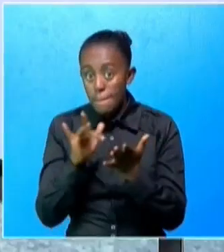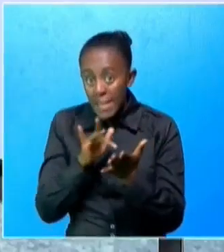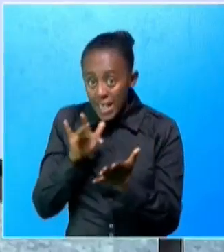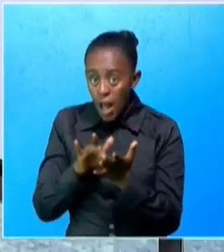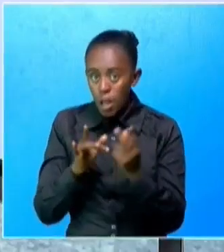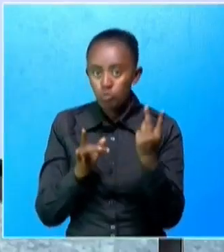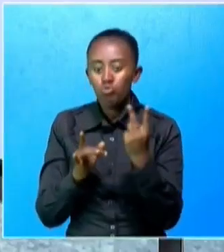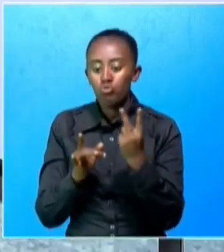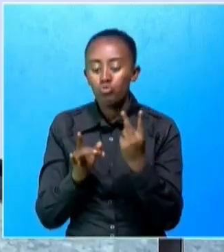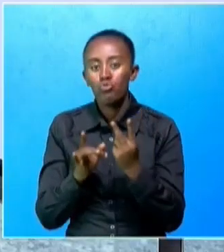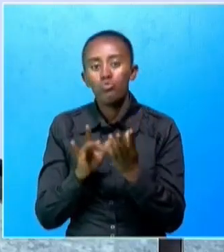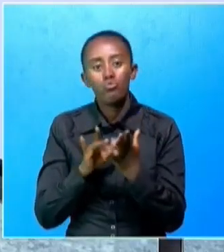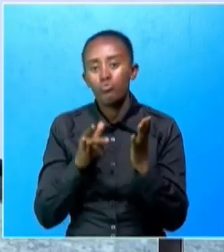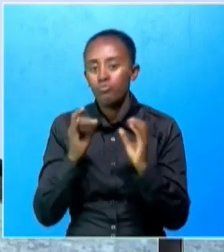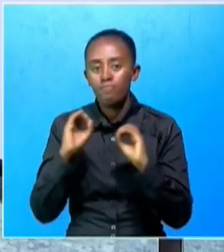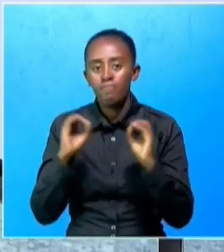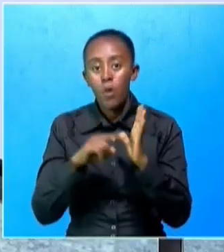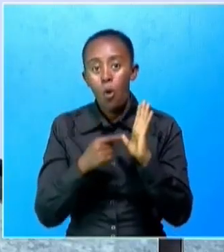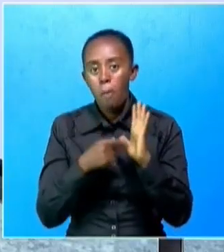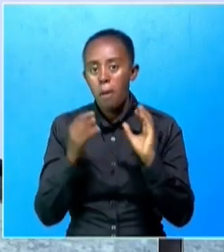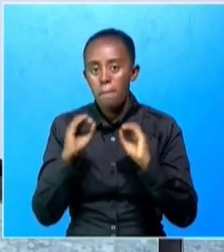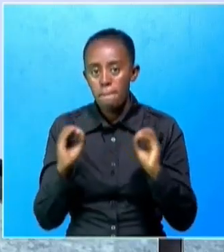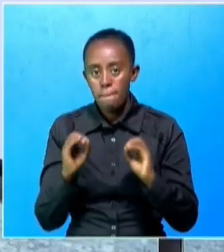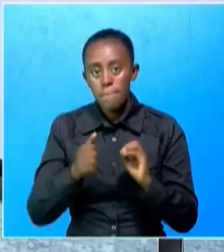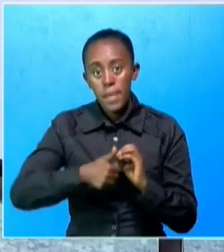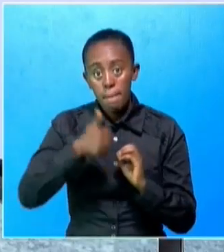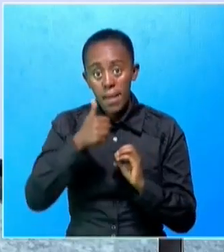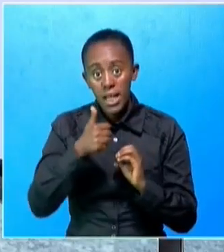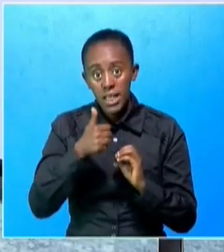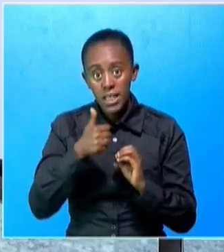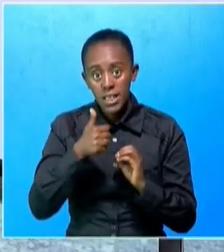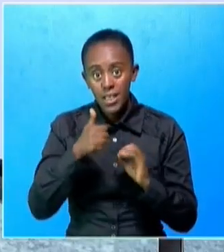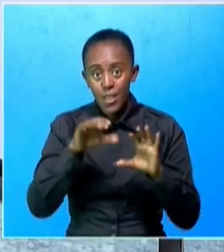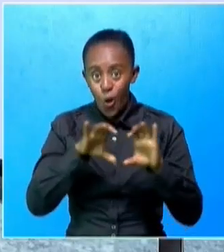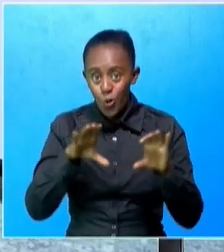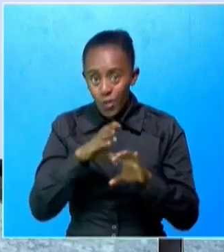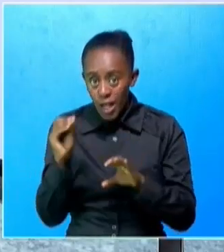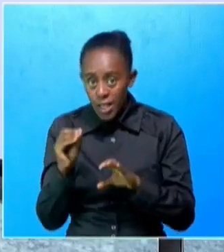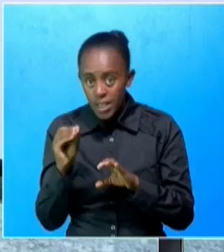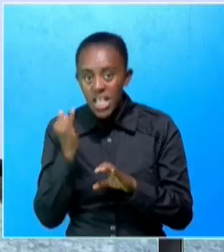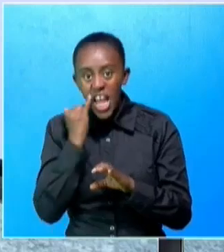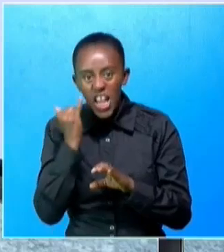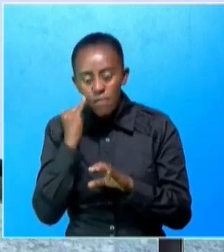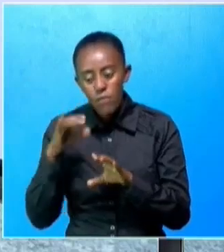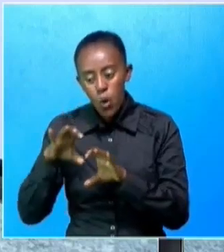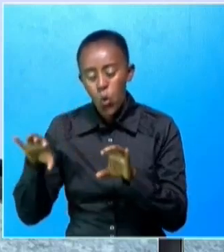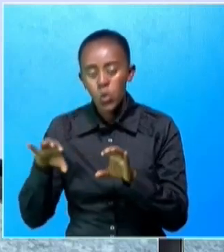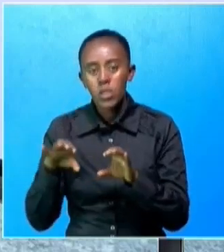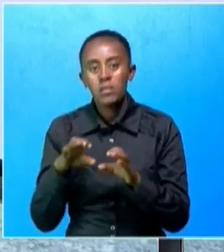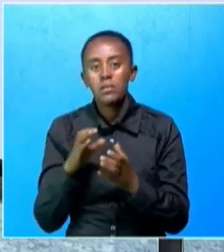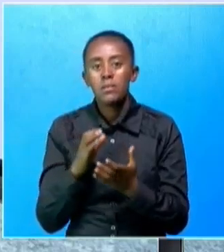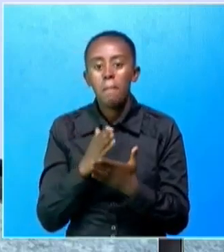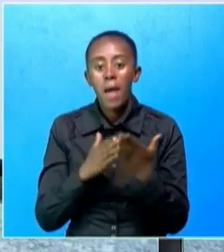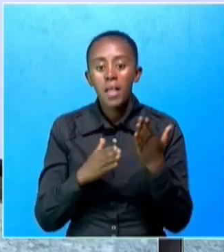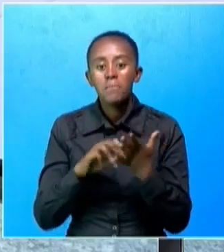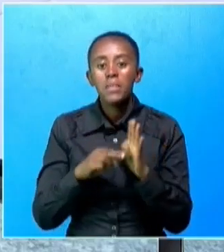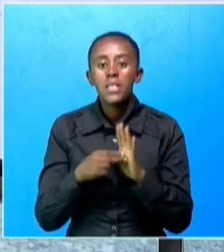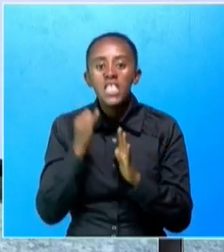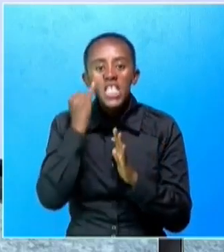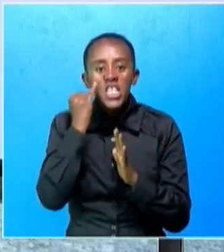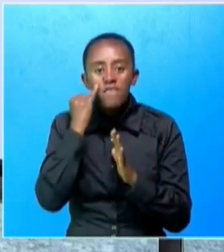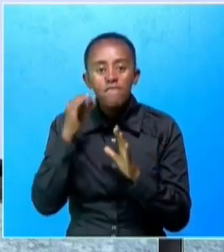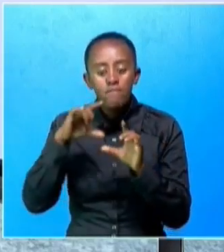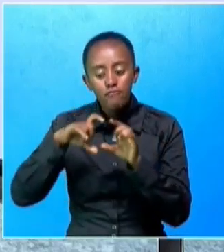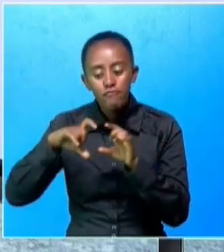two clauses. The main clause and the what? The if clause part. The if clause part means that comes after